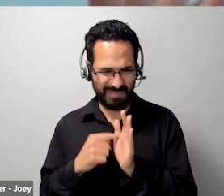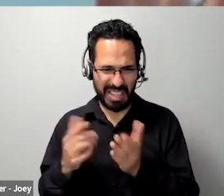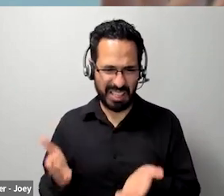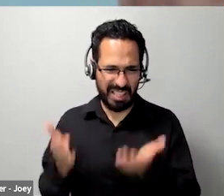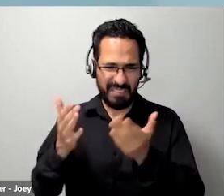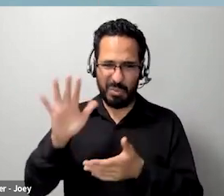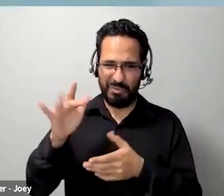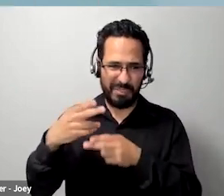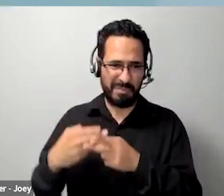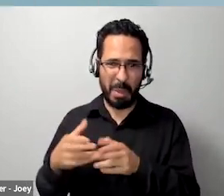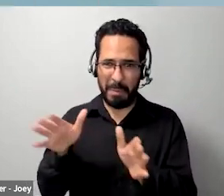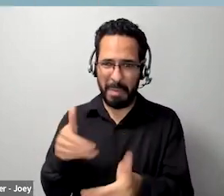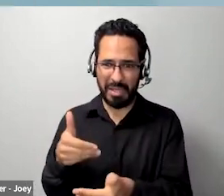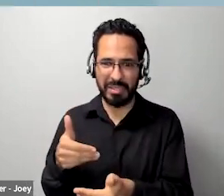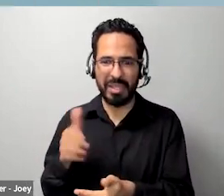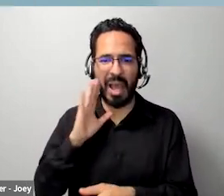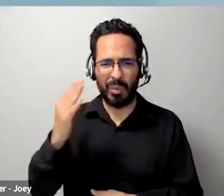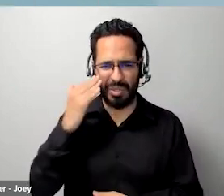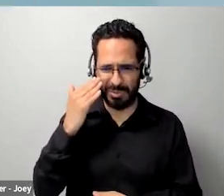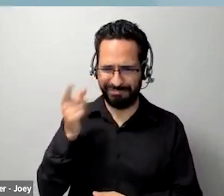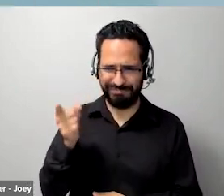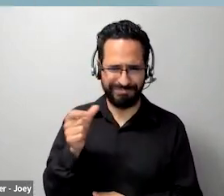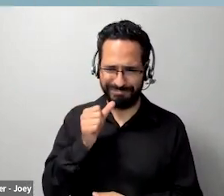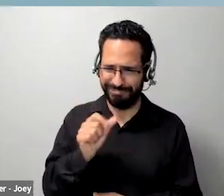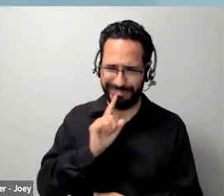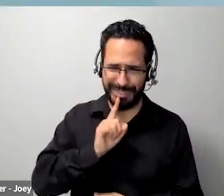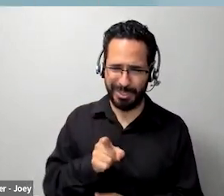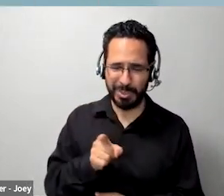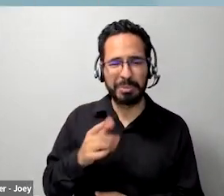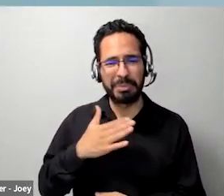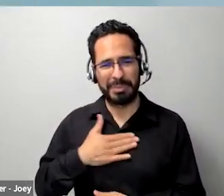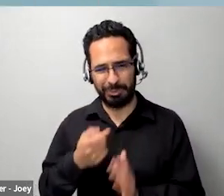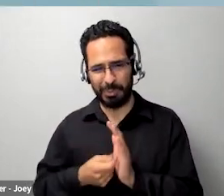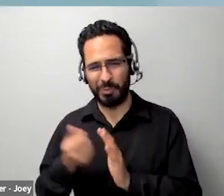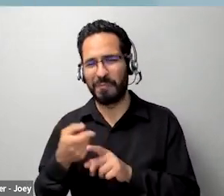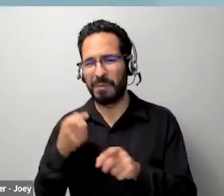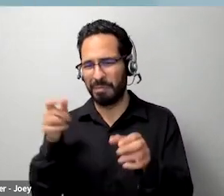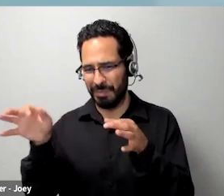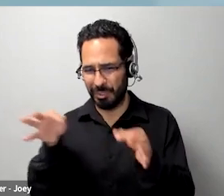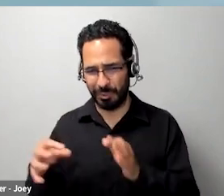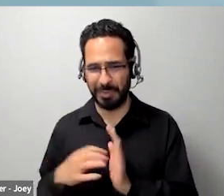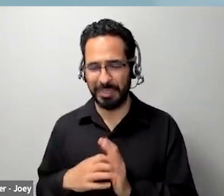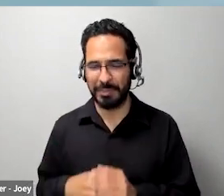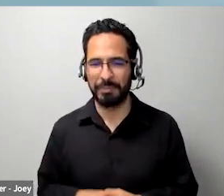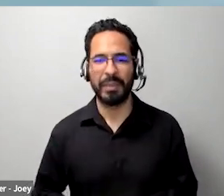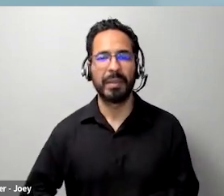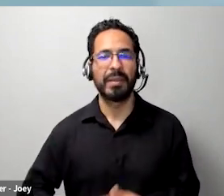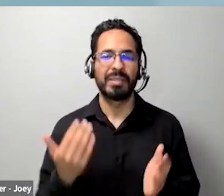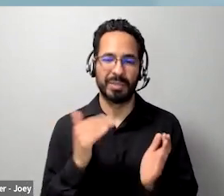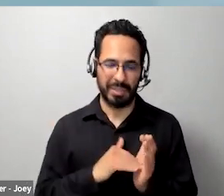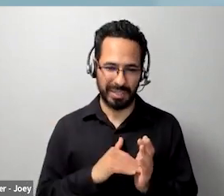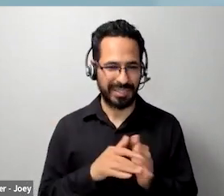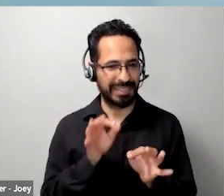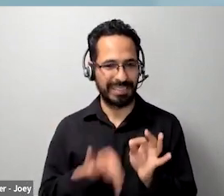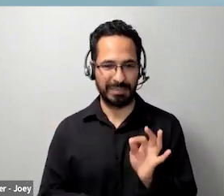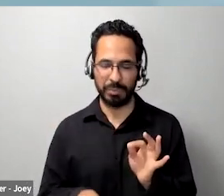25-pound boxes, I would know that that was not true. And I would ask that it be removed from the job description. So it's really something as simple as